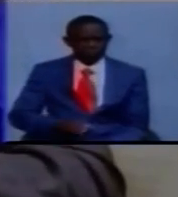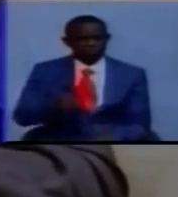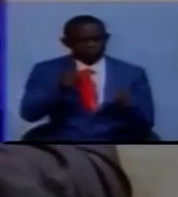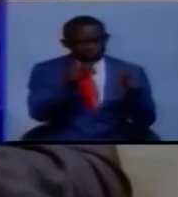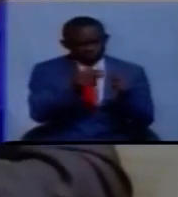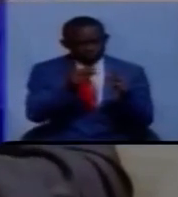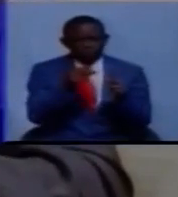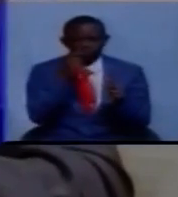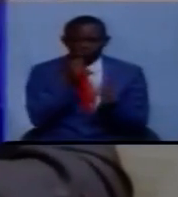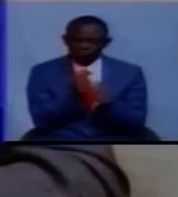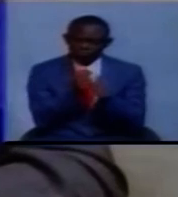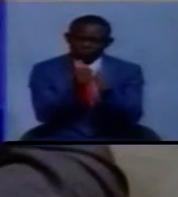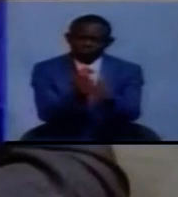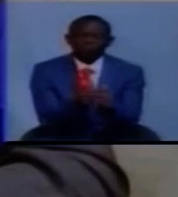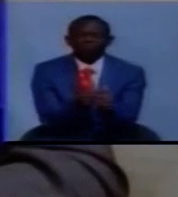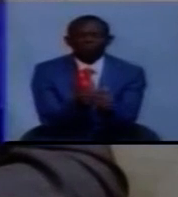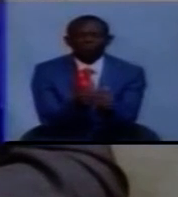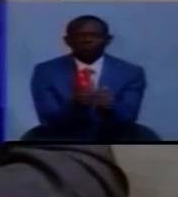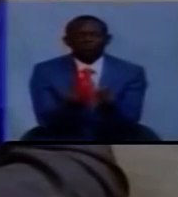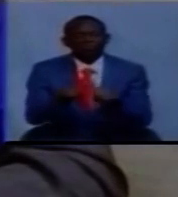issues which were mixed up were that